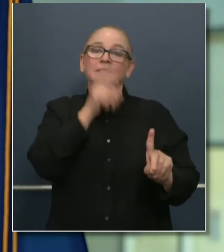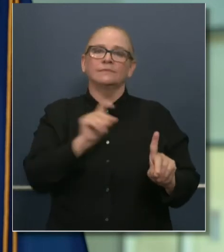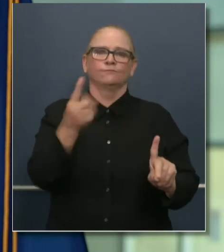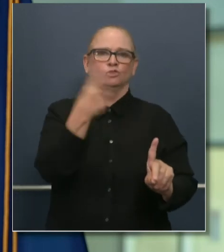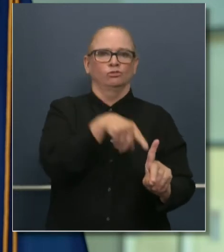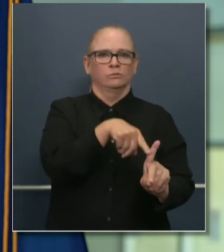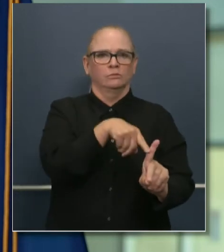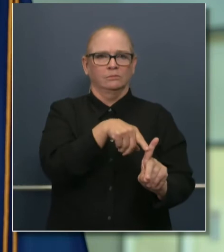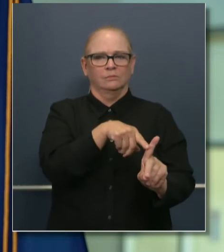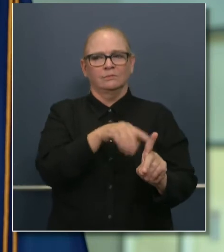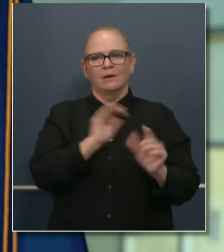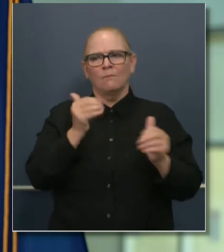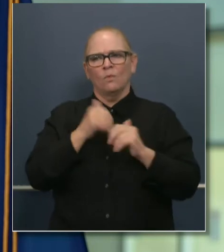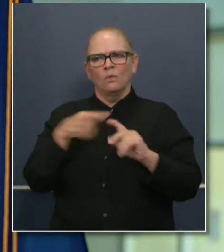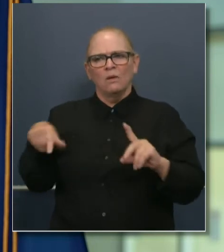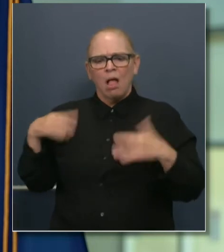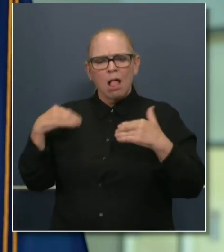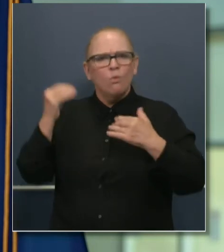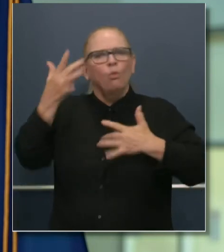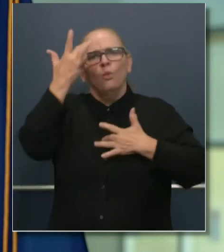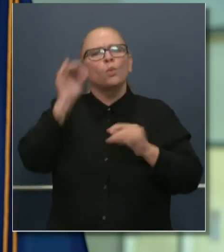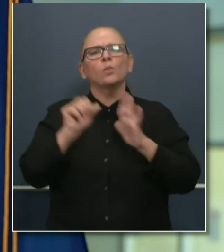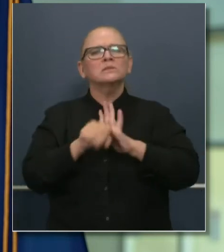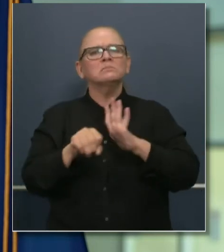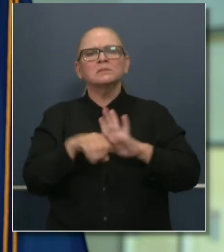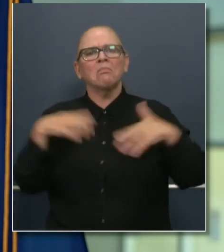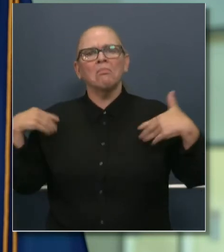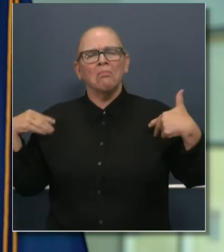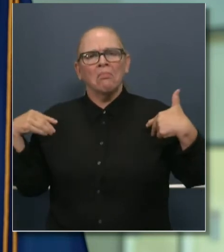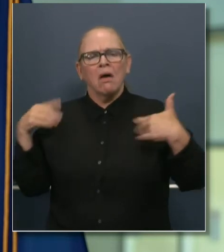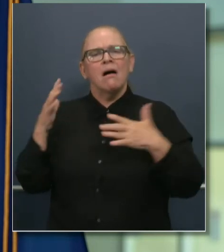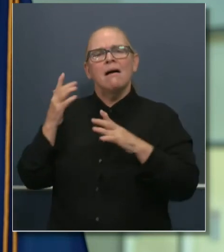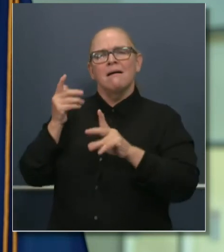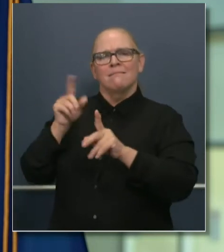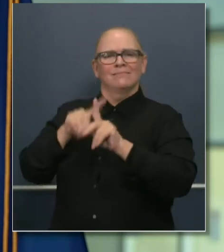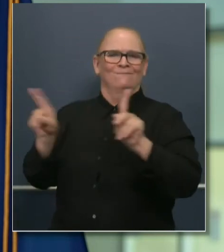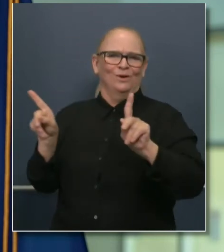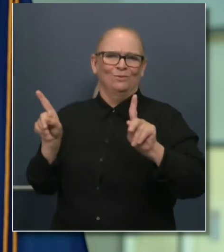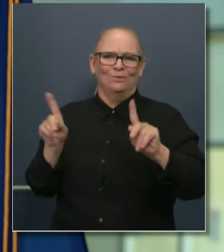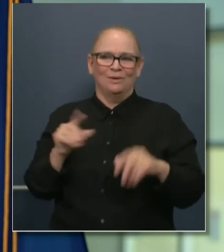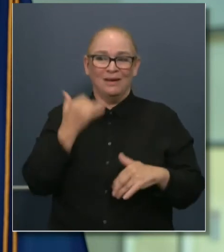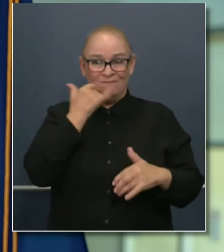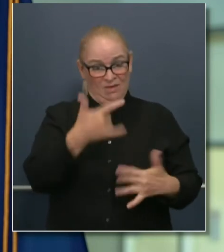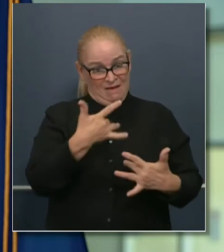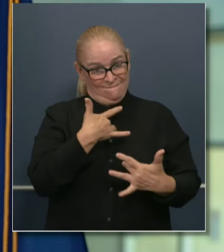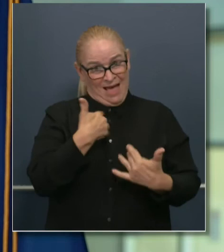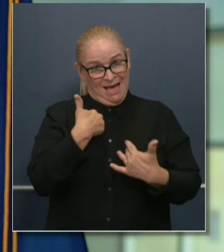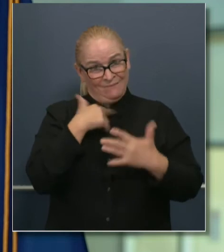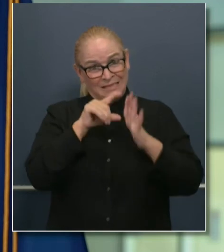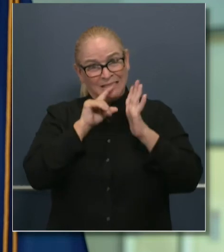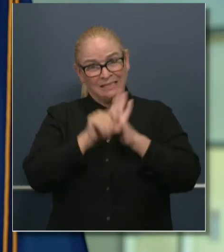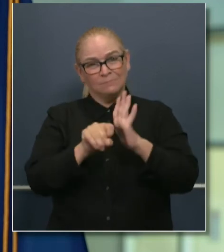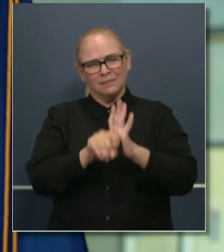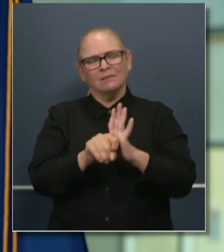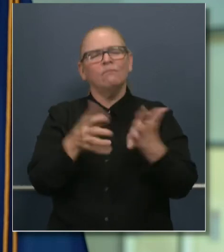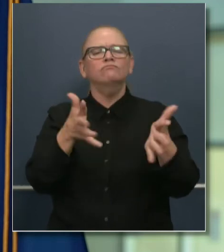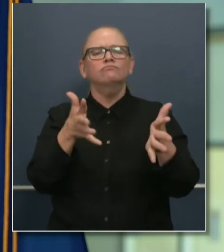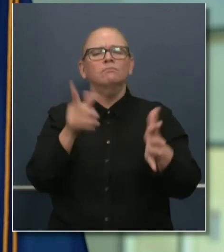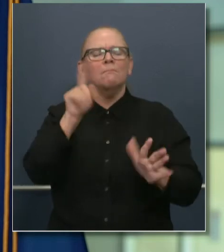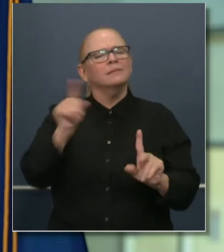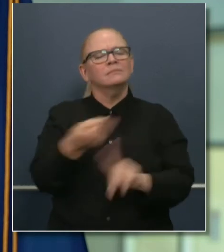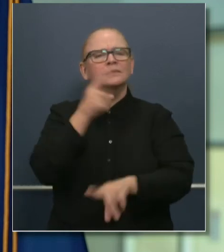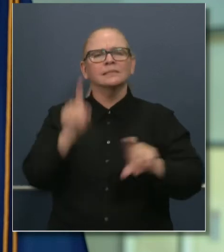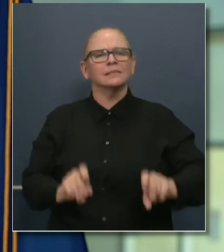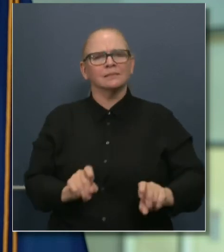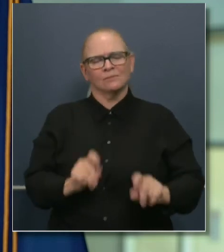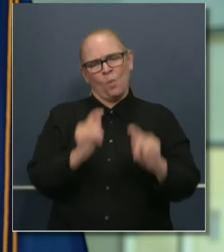is if you are at all symptomatic with COVID-19-like symptoms, we encourage you to get tested immediately. Reach out to a